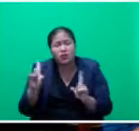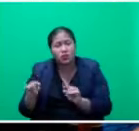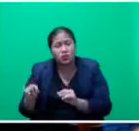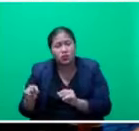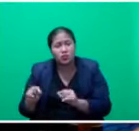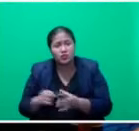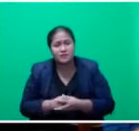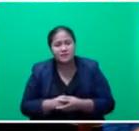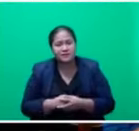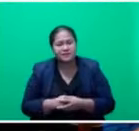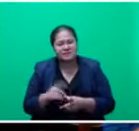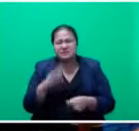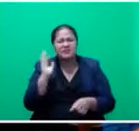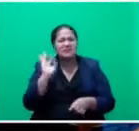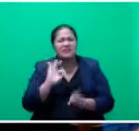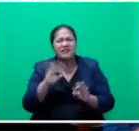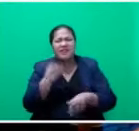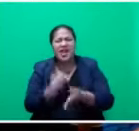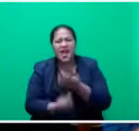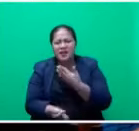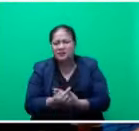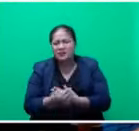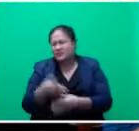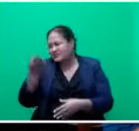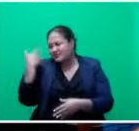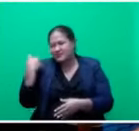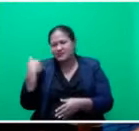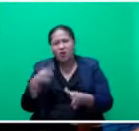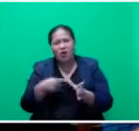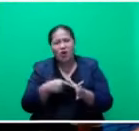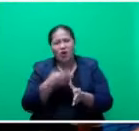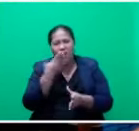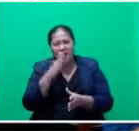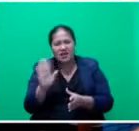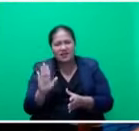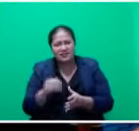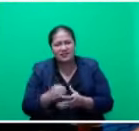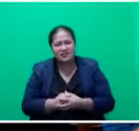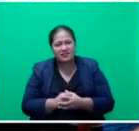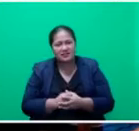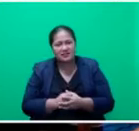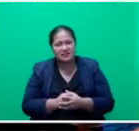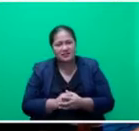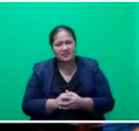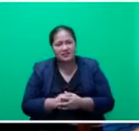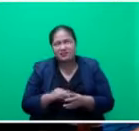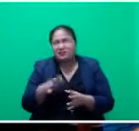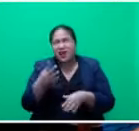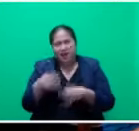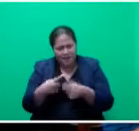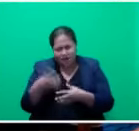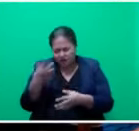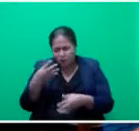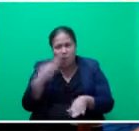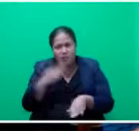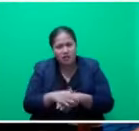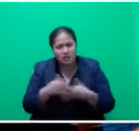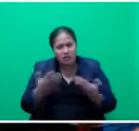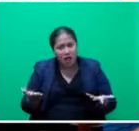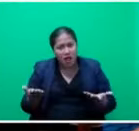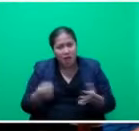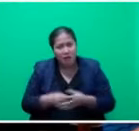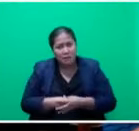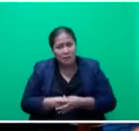August. Not met since August. It has not met for about 4 months now. In all of